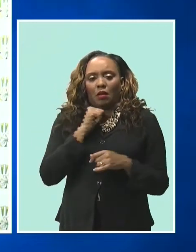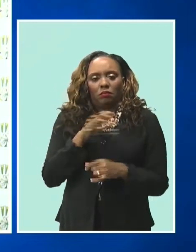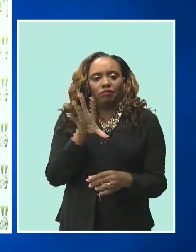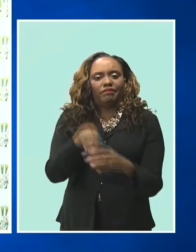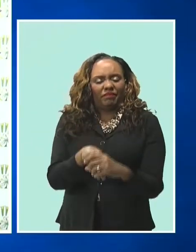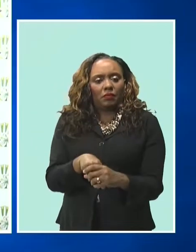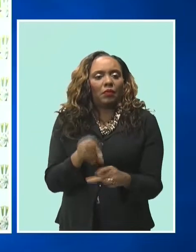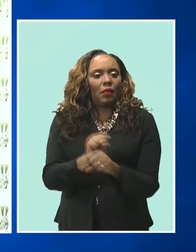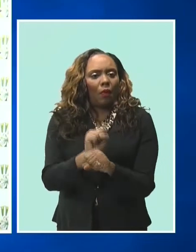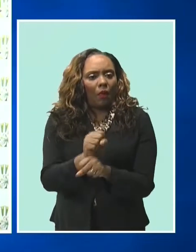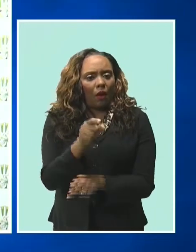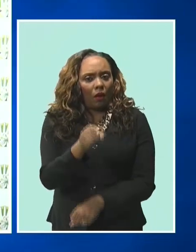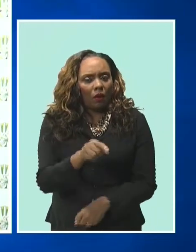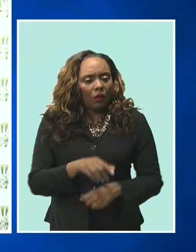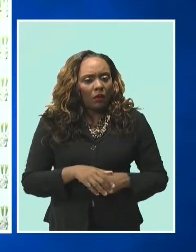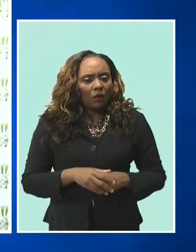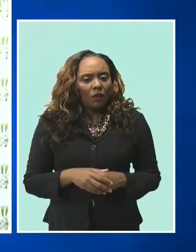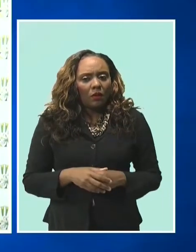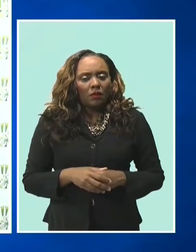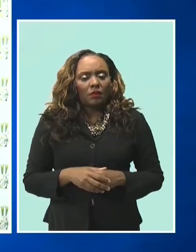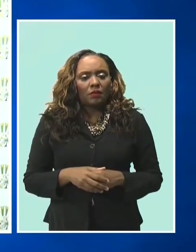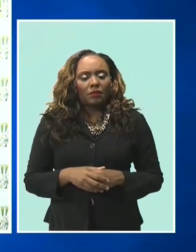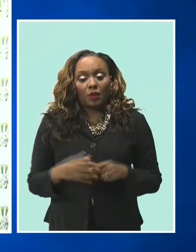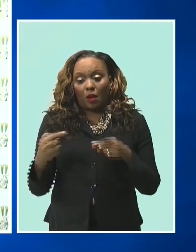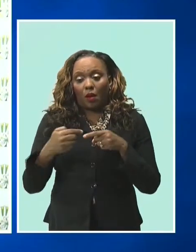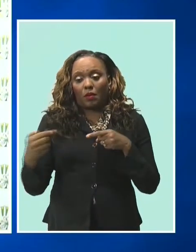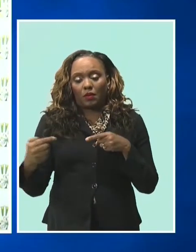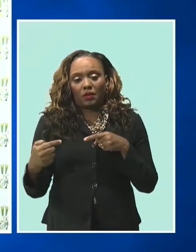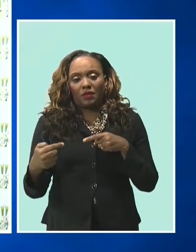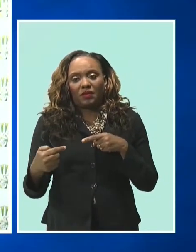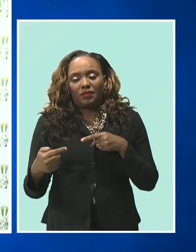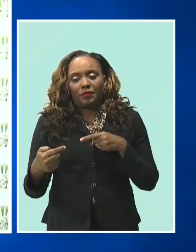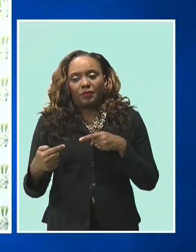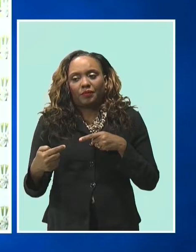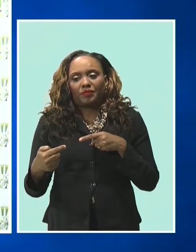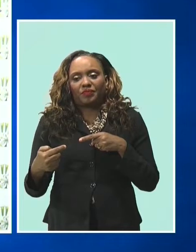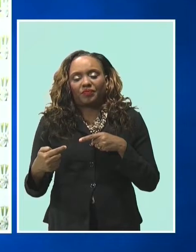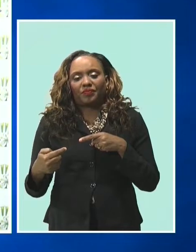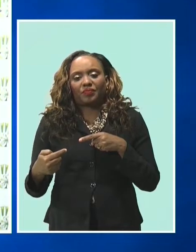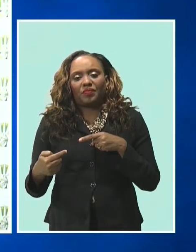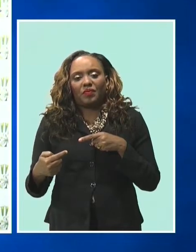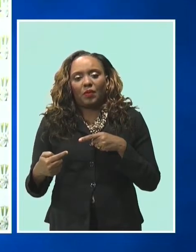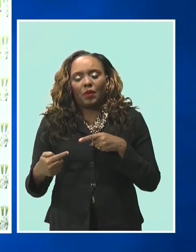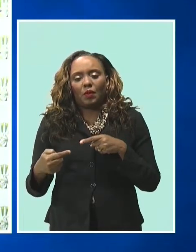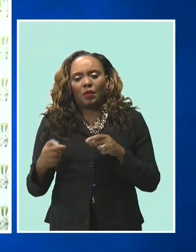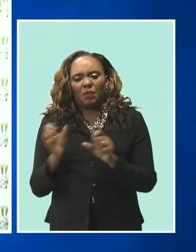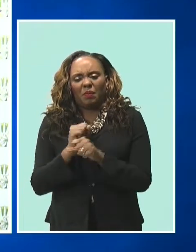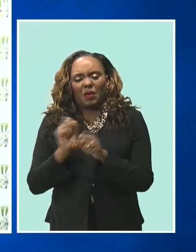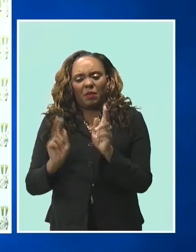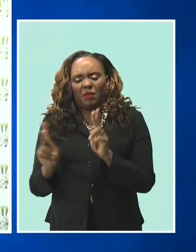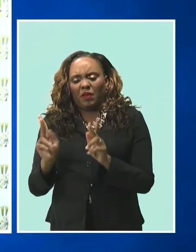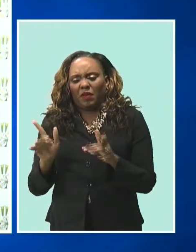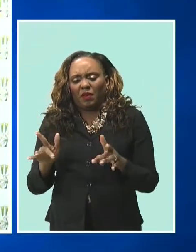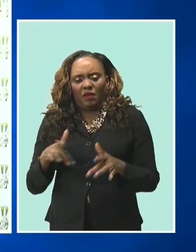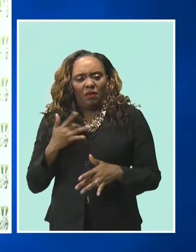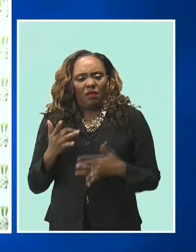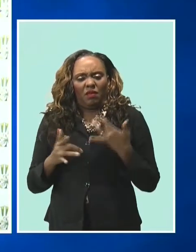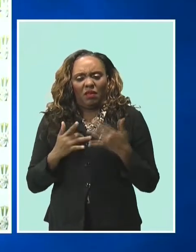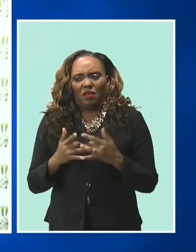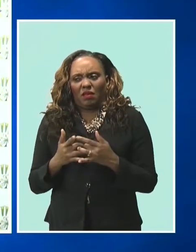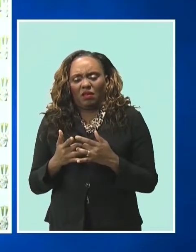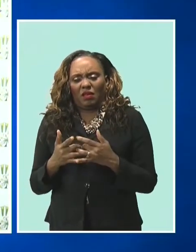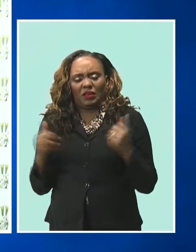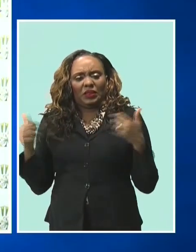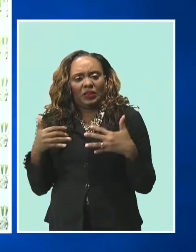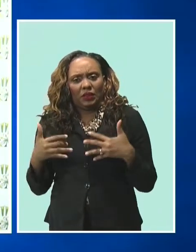GCOM. The opposition created an atmosphere of intimidation and fear at the office of the returning officer of